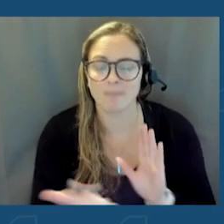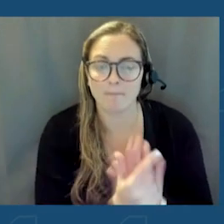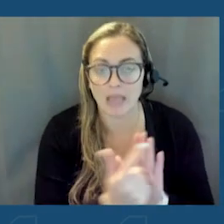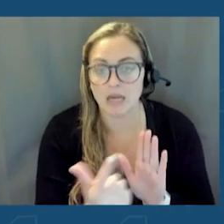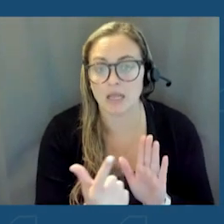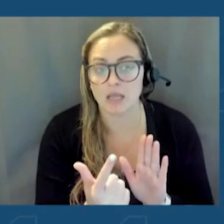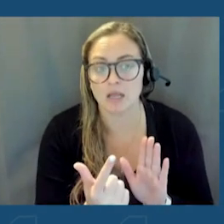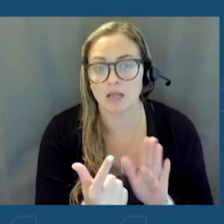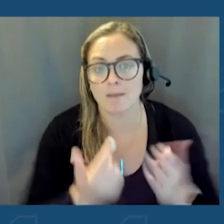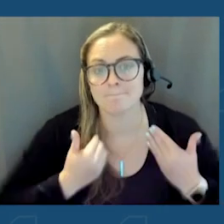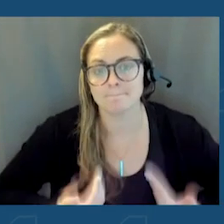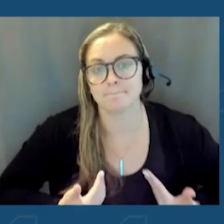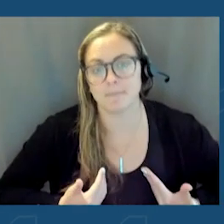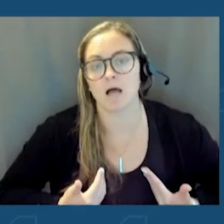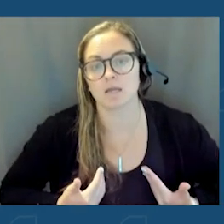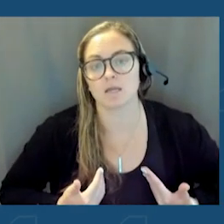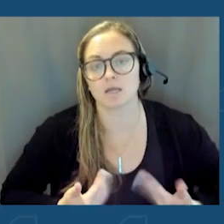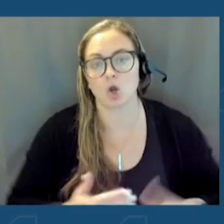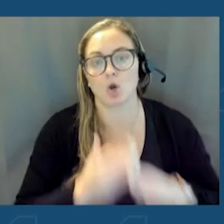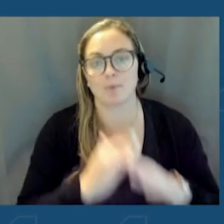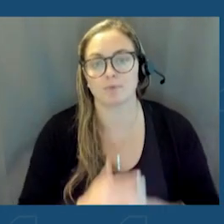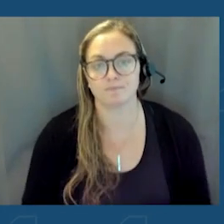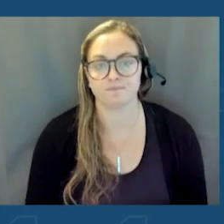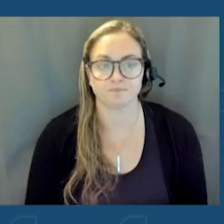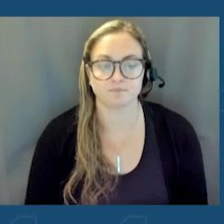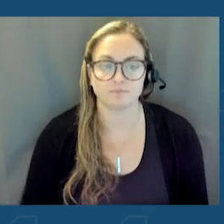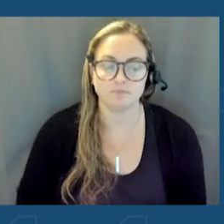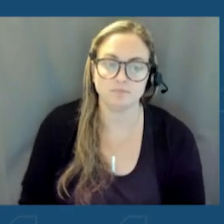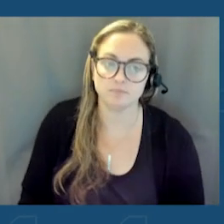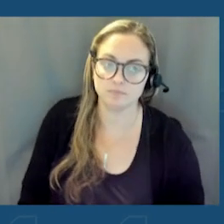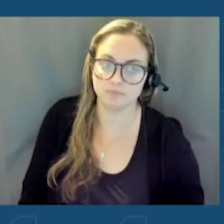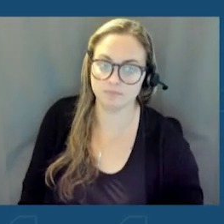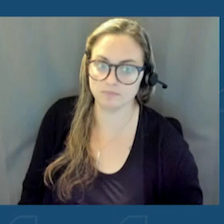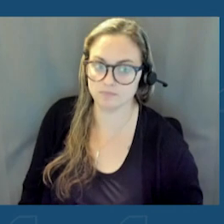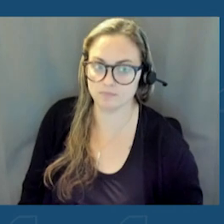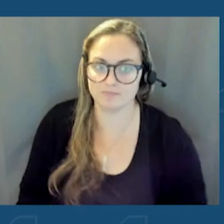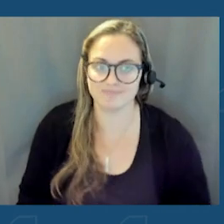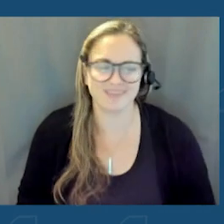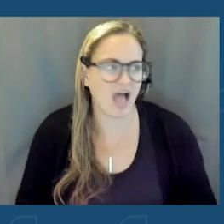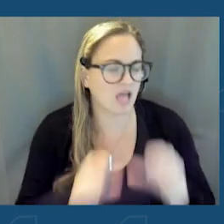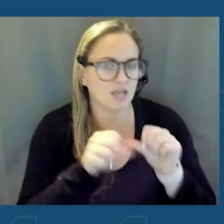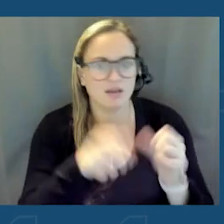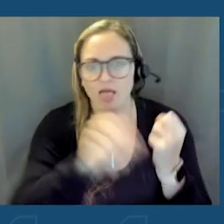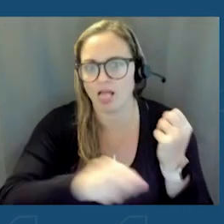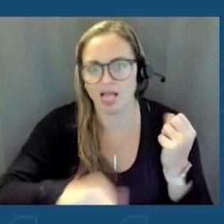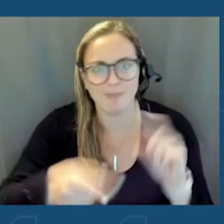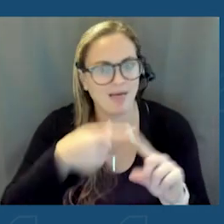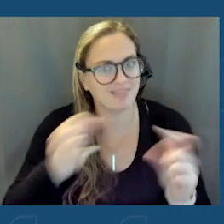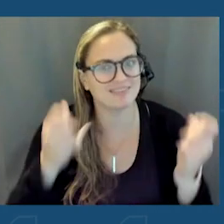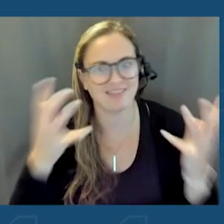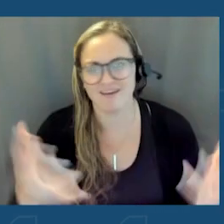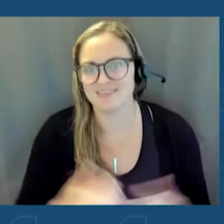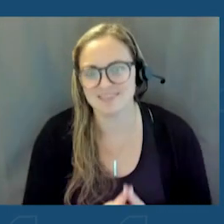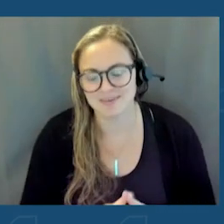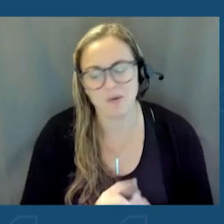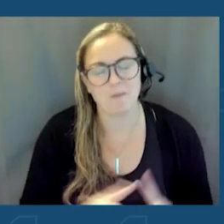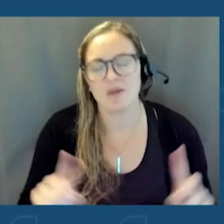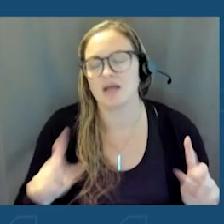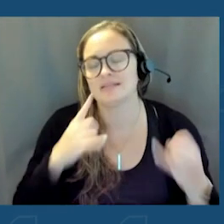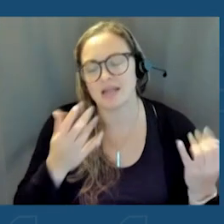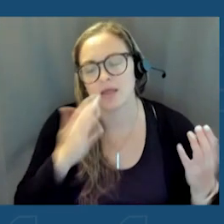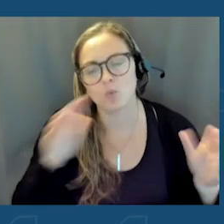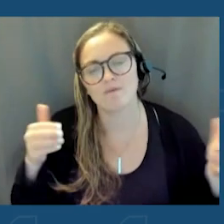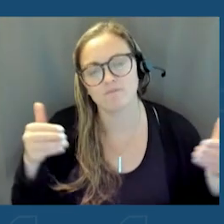body armor. So, I could go on a long time. But today we focus